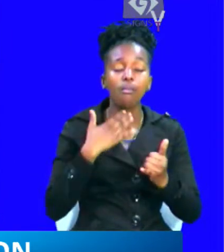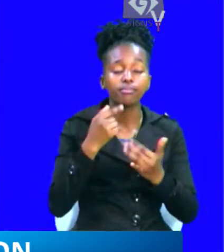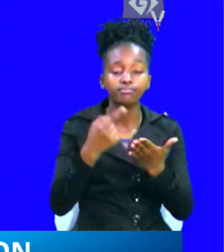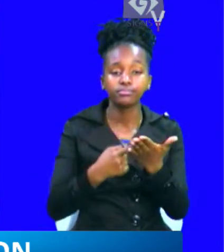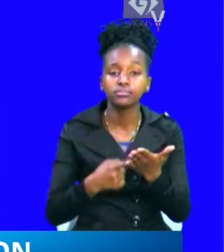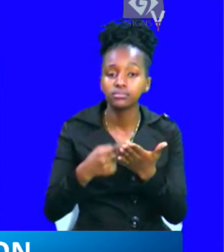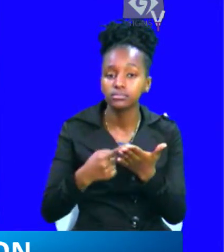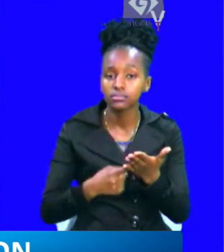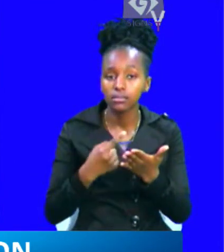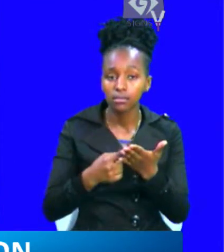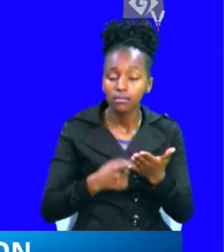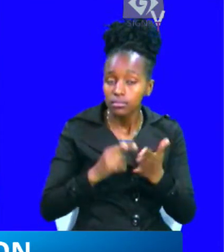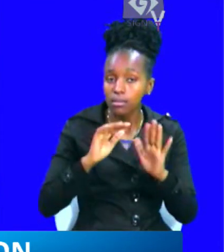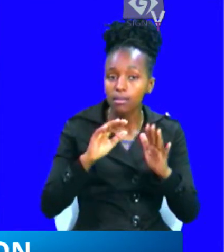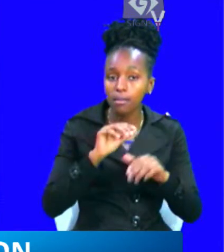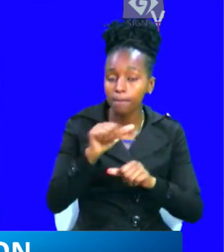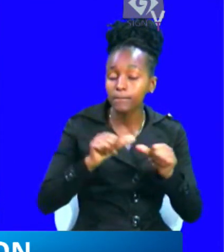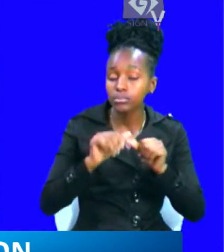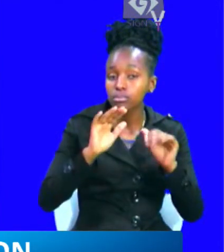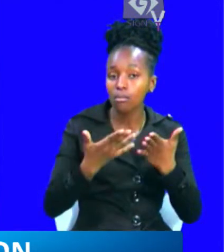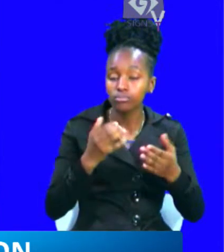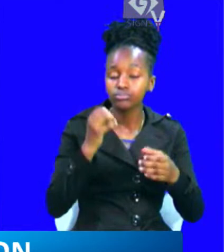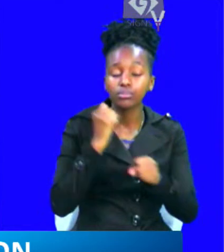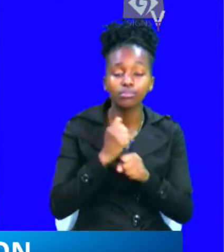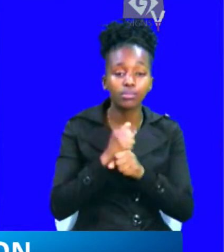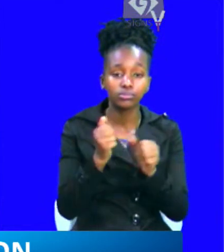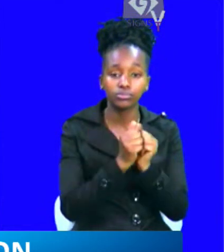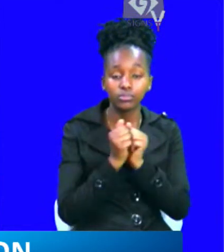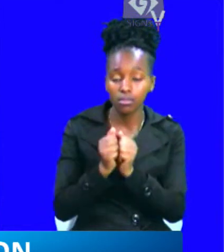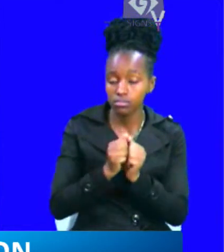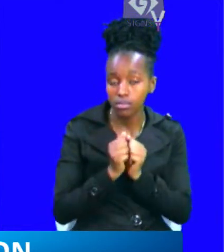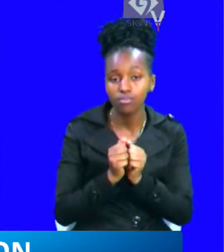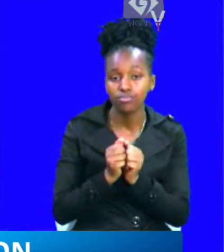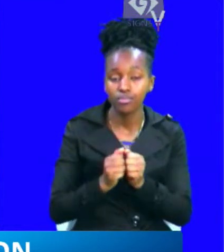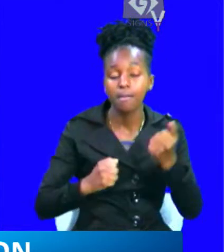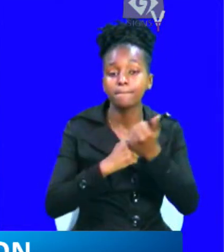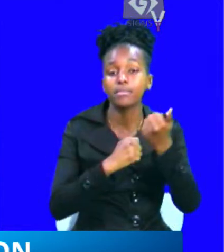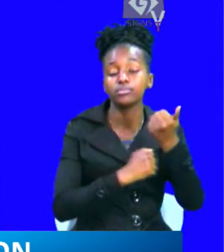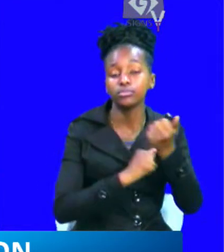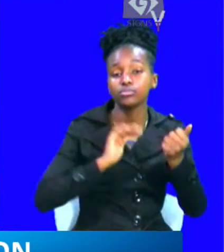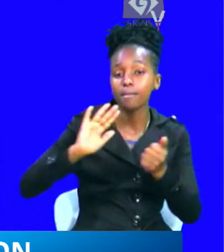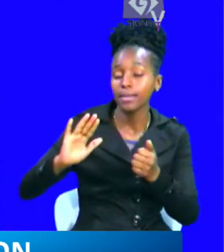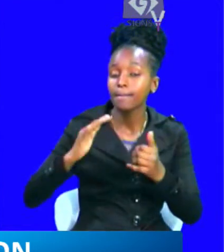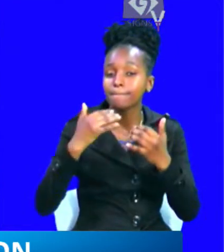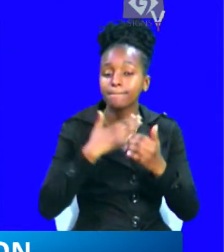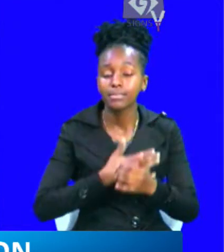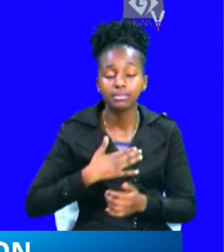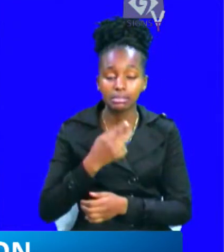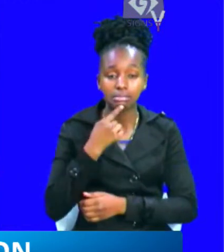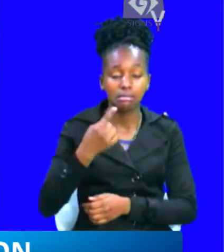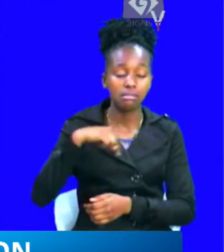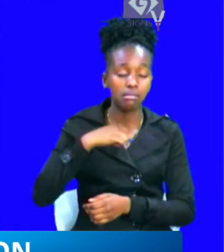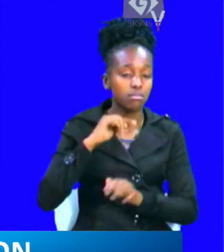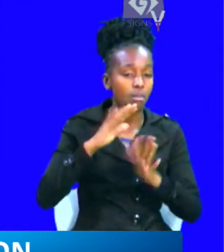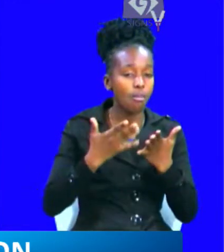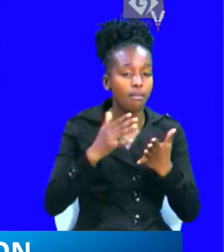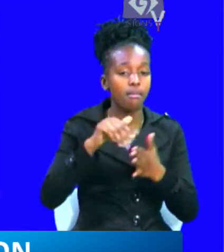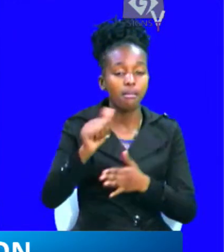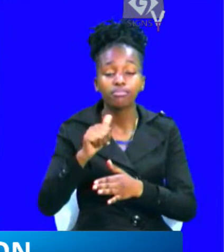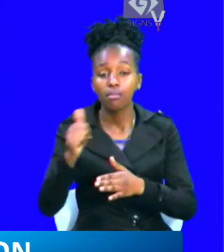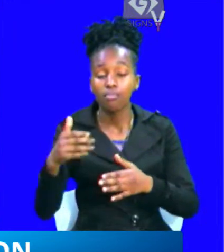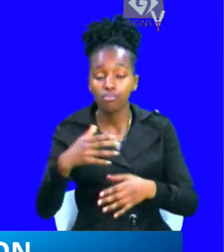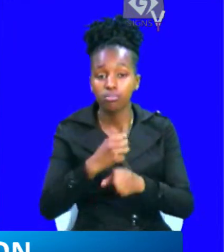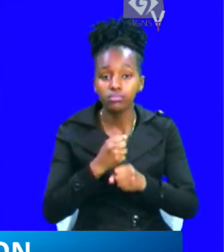how to collaborate with the Alan Chesang Foundation, and exactly how can other organizations, you talked